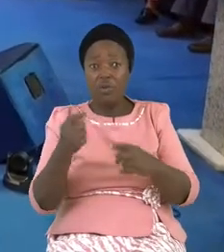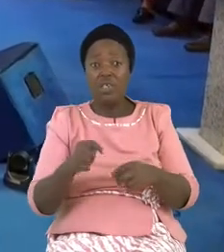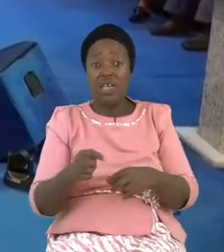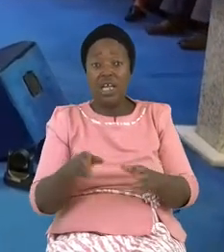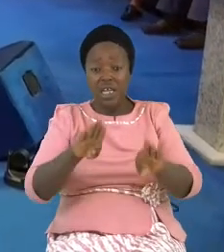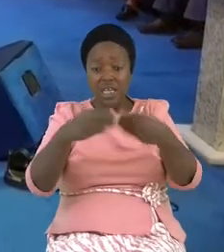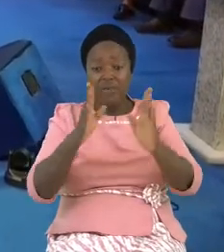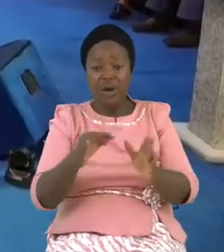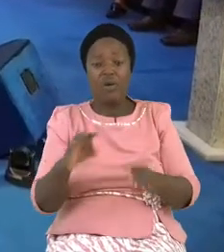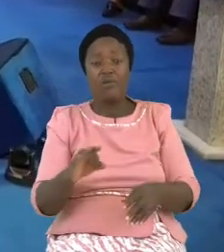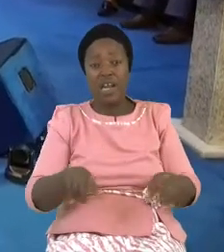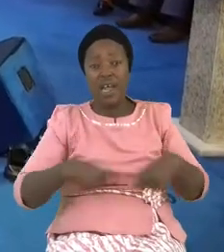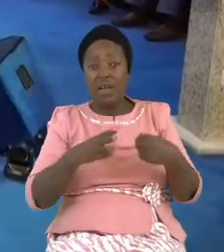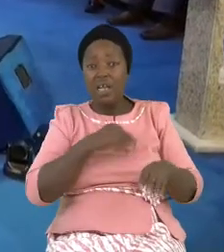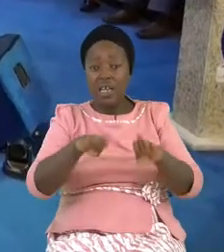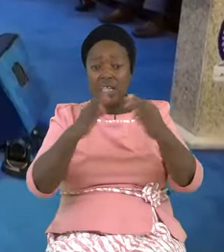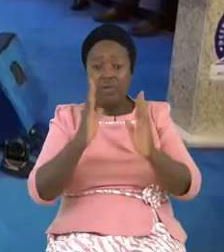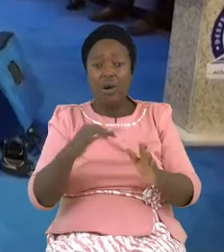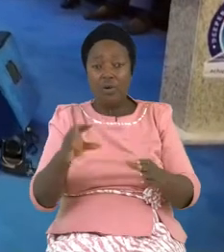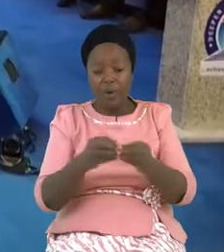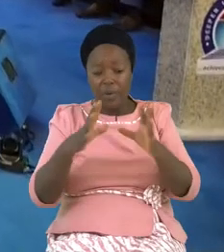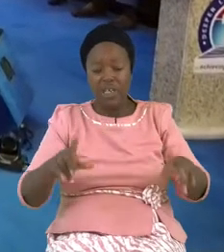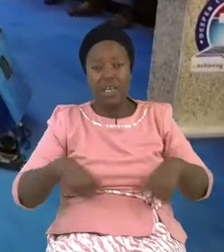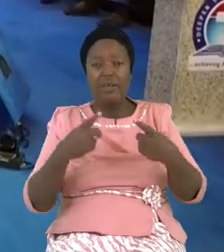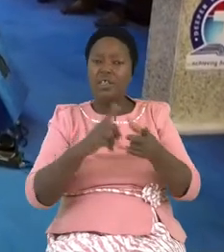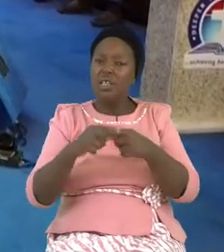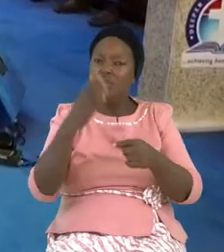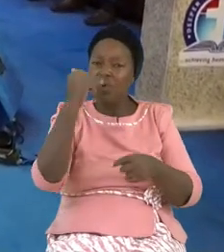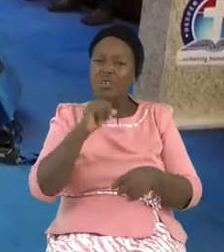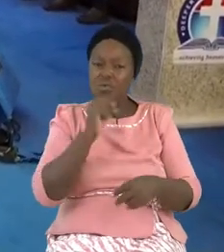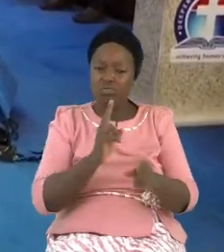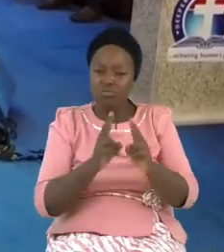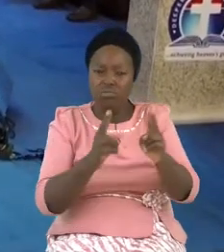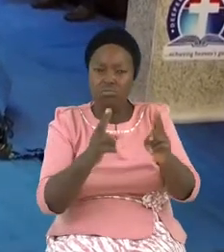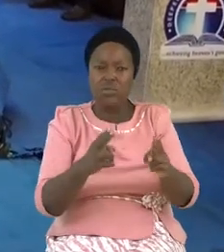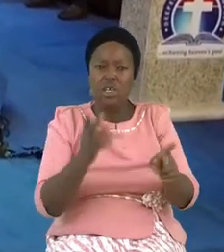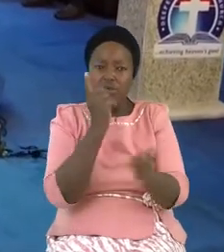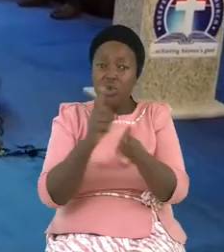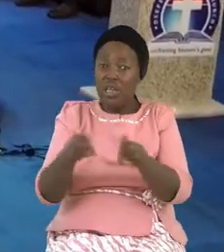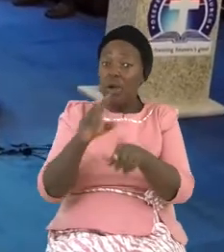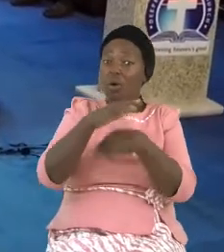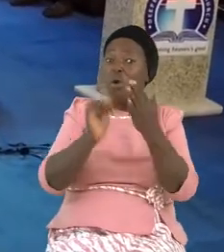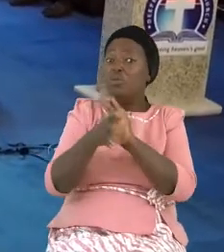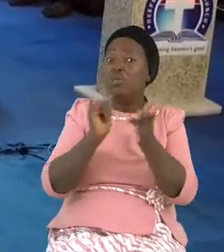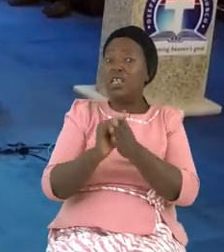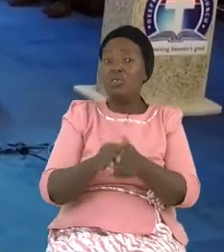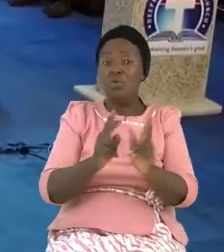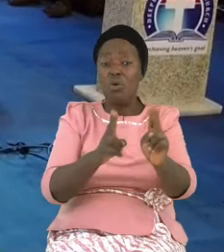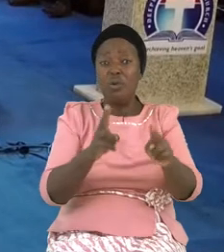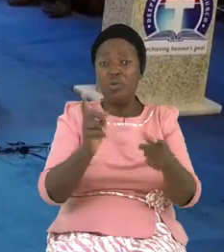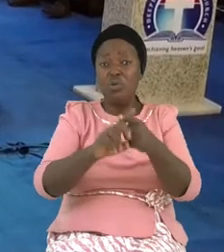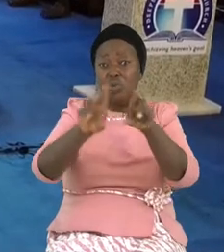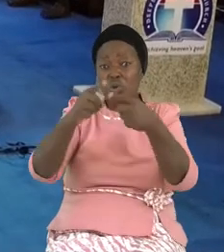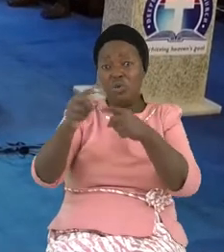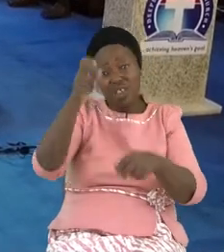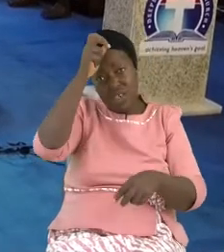life and the Giver of abundant life, why don't you hurry up? Like those people hurried up when they went to the devil.